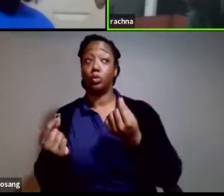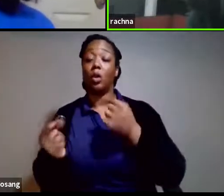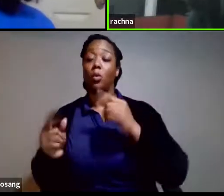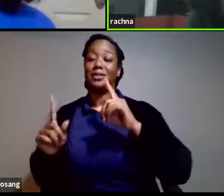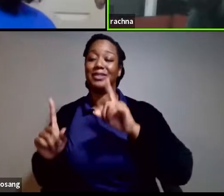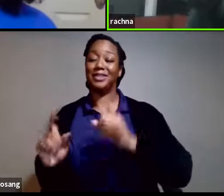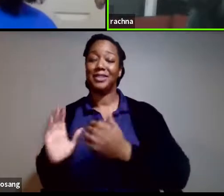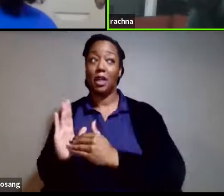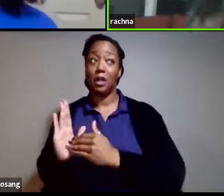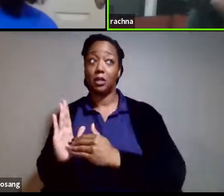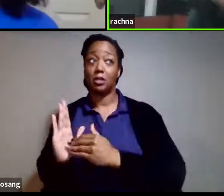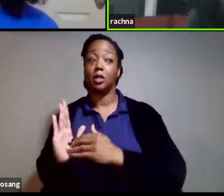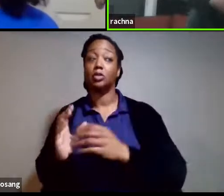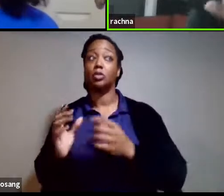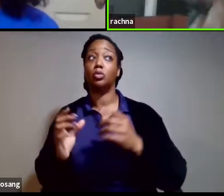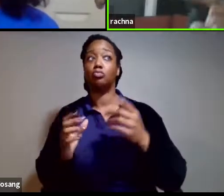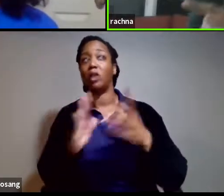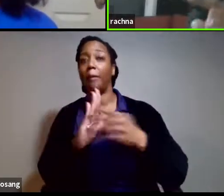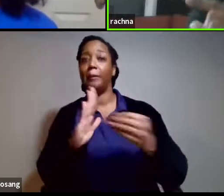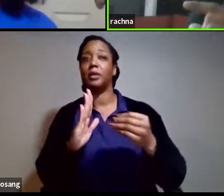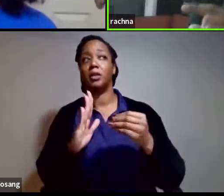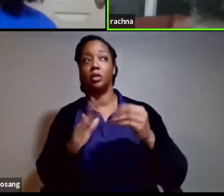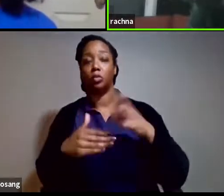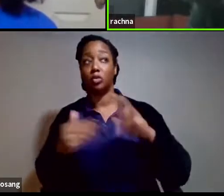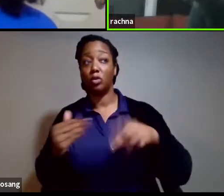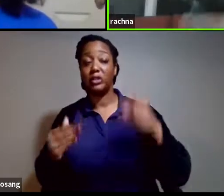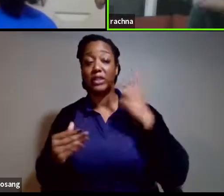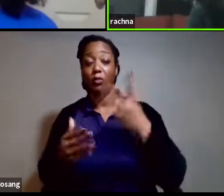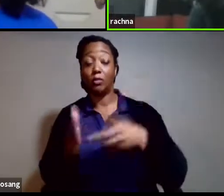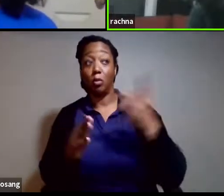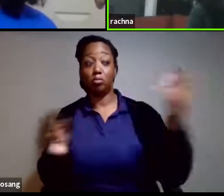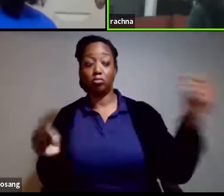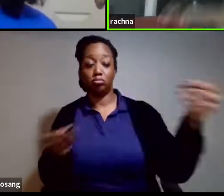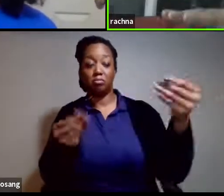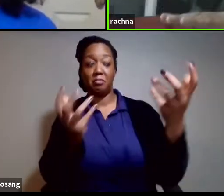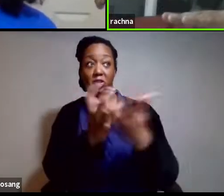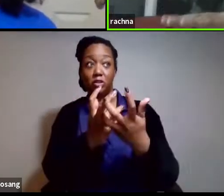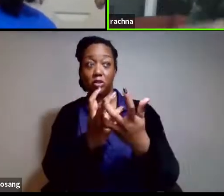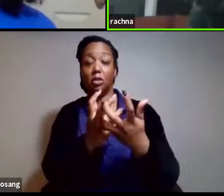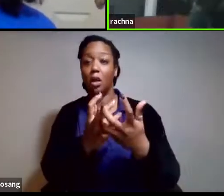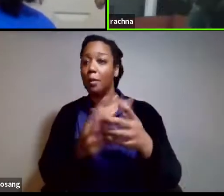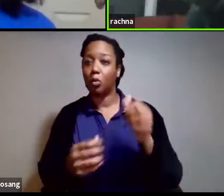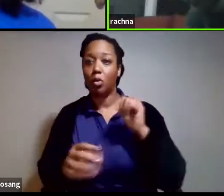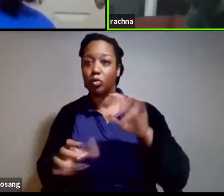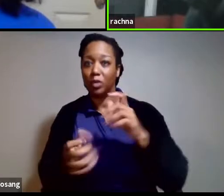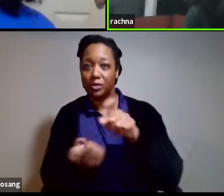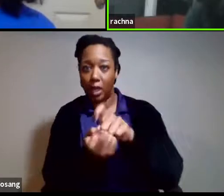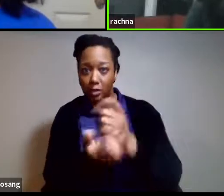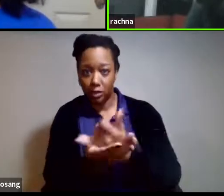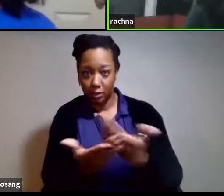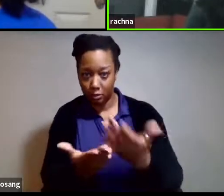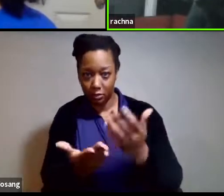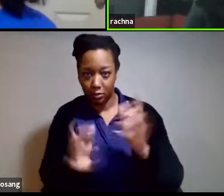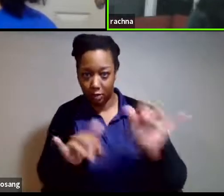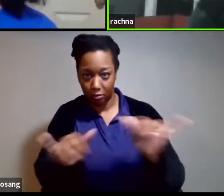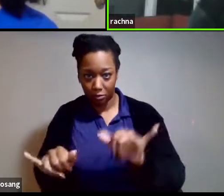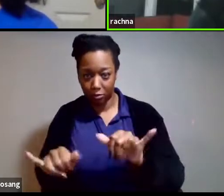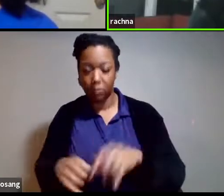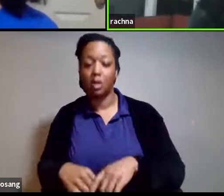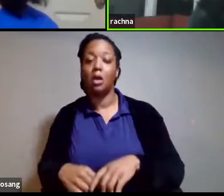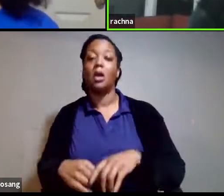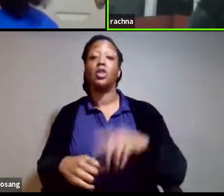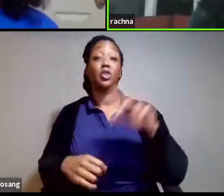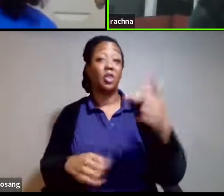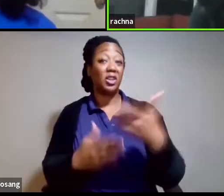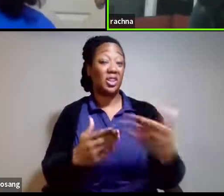they're not going to do the full evaluation. They might do some targeted subtests. And then sort of the third tier level is they'll say, yes, we need to do the